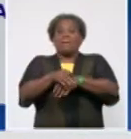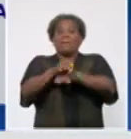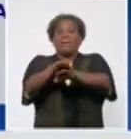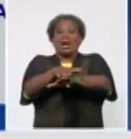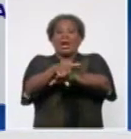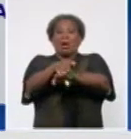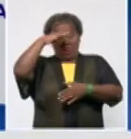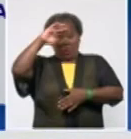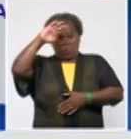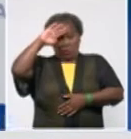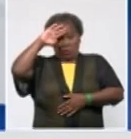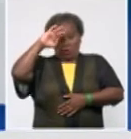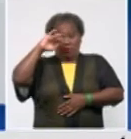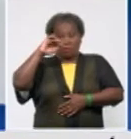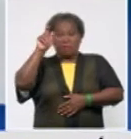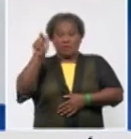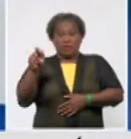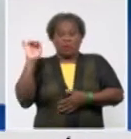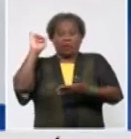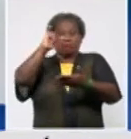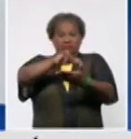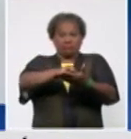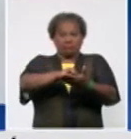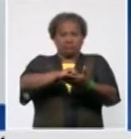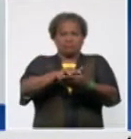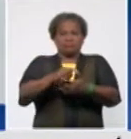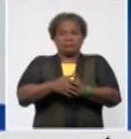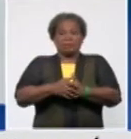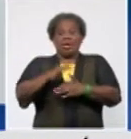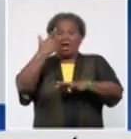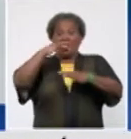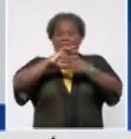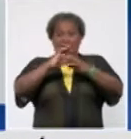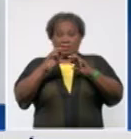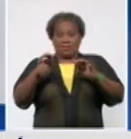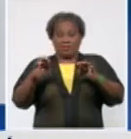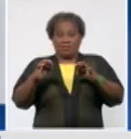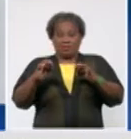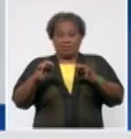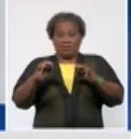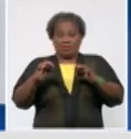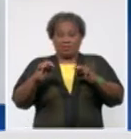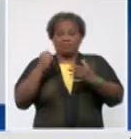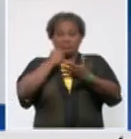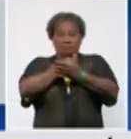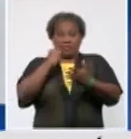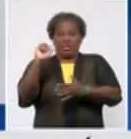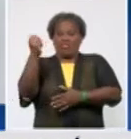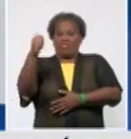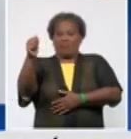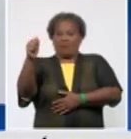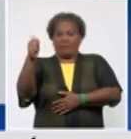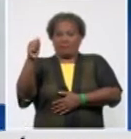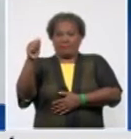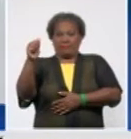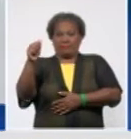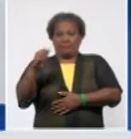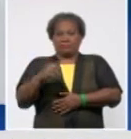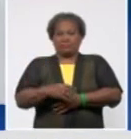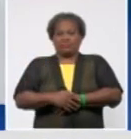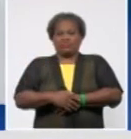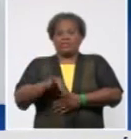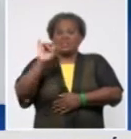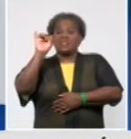In Artemisa, 6 are from Candelaria, 3 from San Cristobal, and 1 from Alquizar.